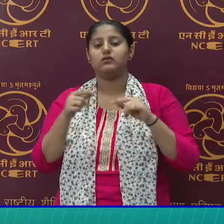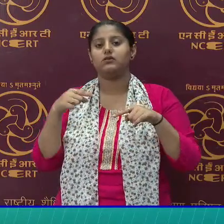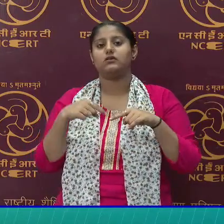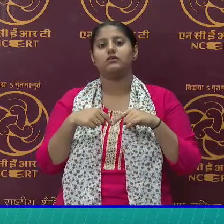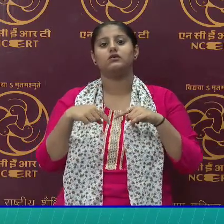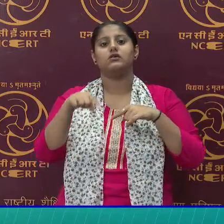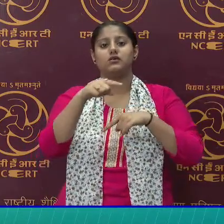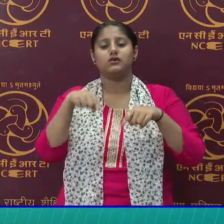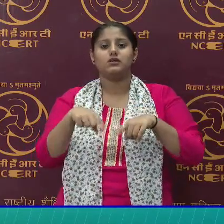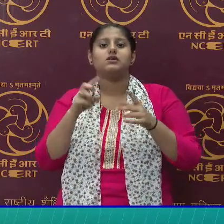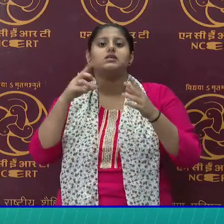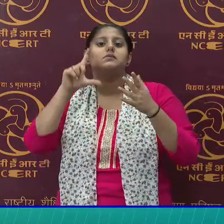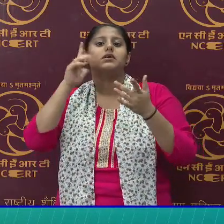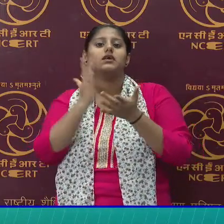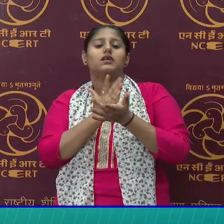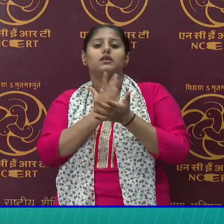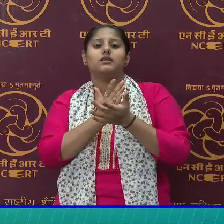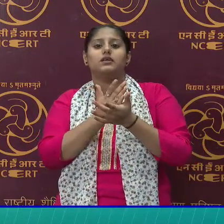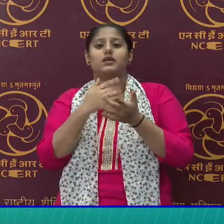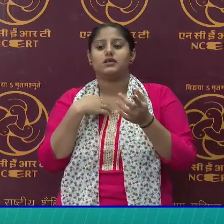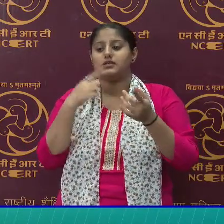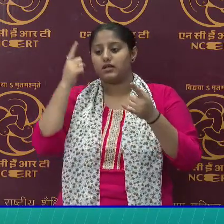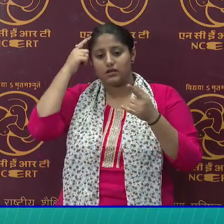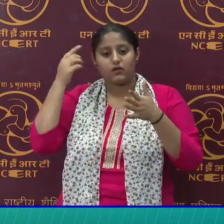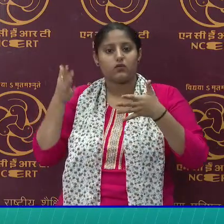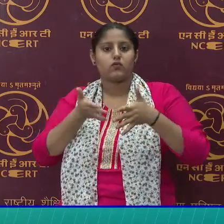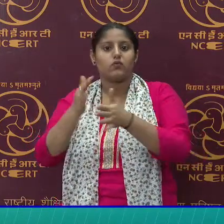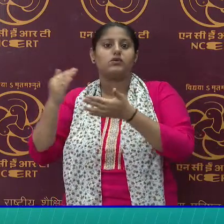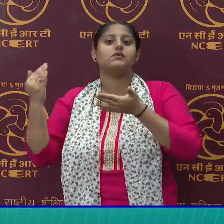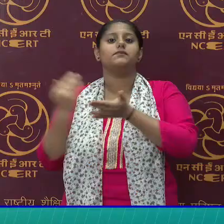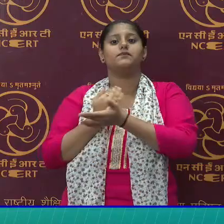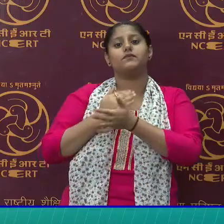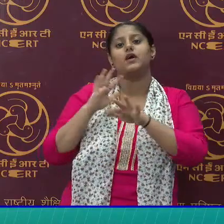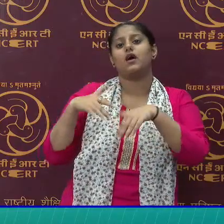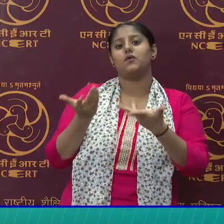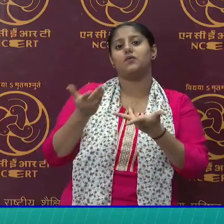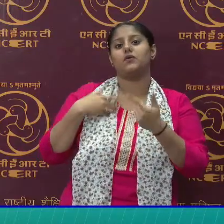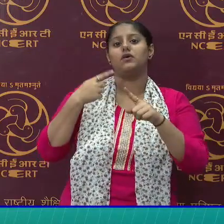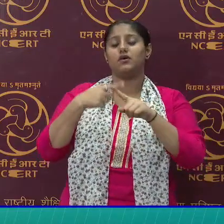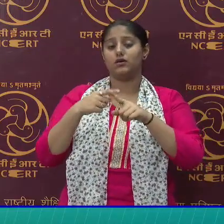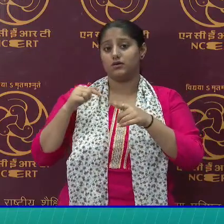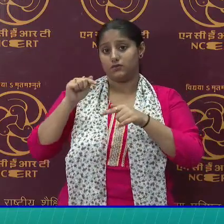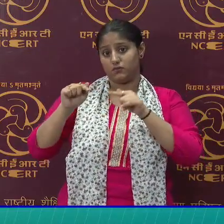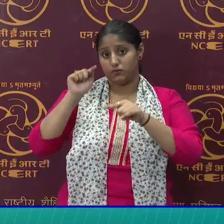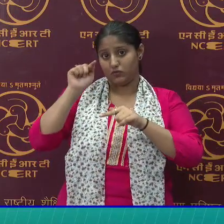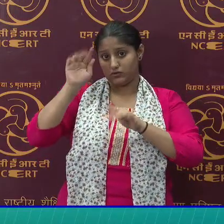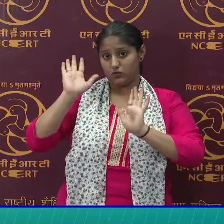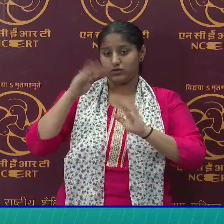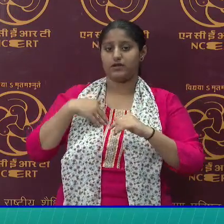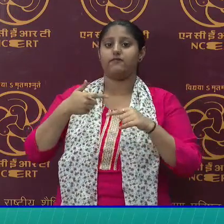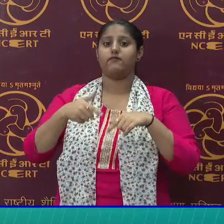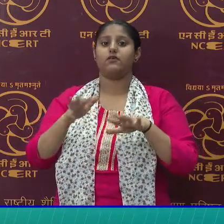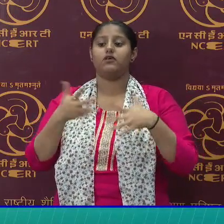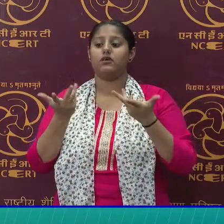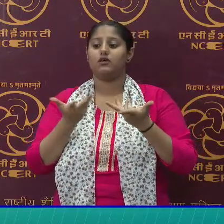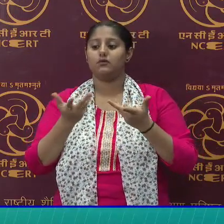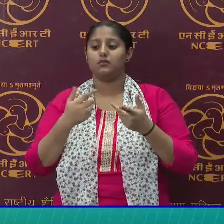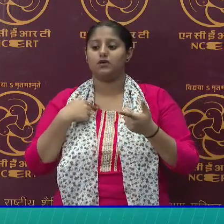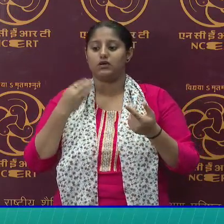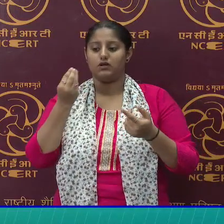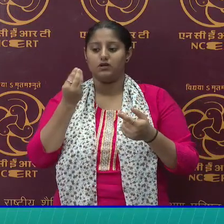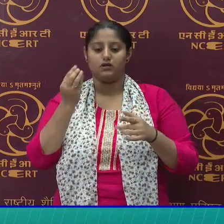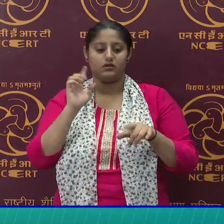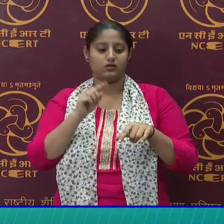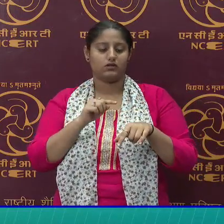There is also a lesson on road safety. If you recall, the ministry had said that there should be